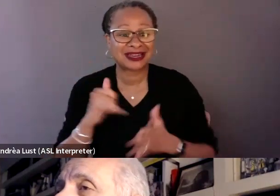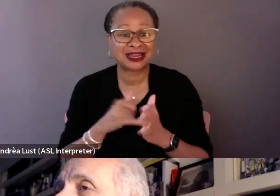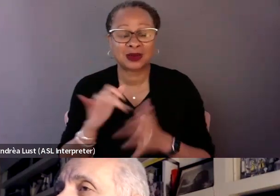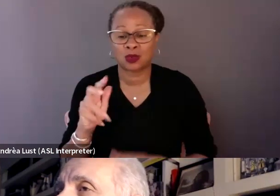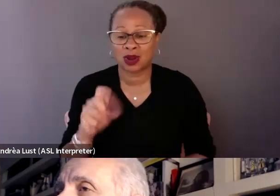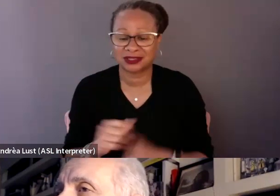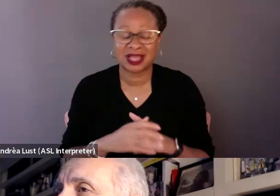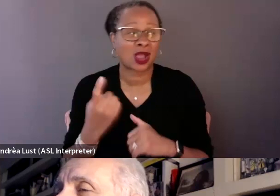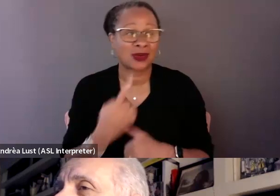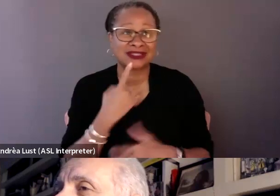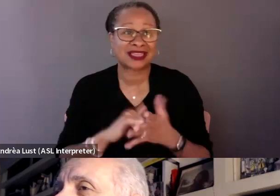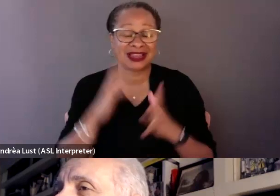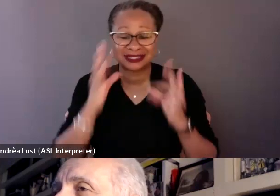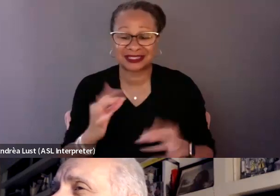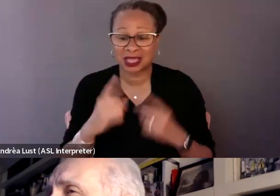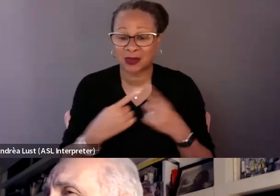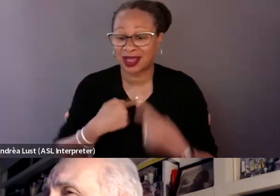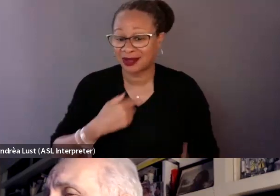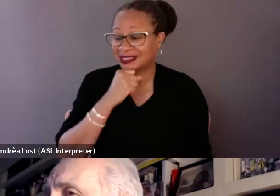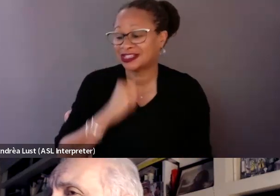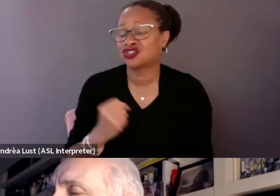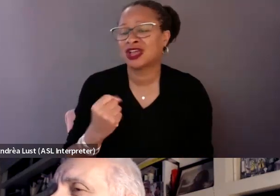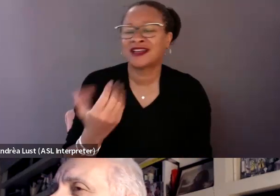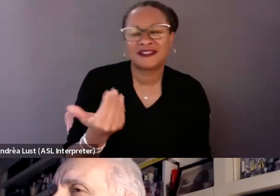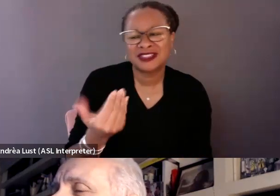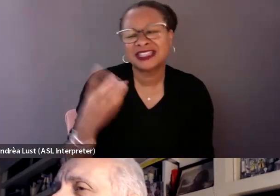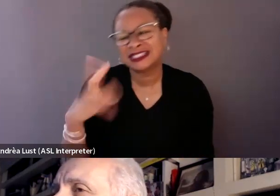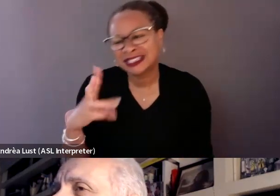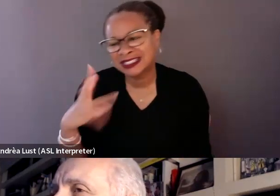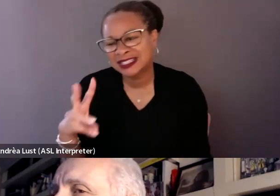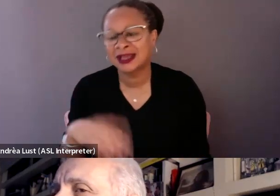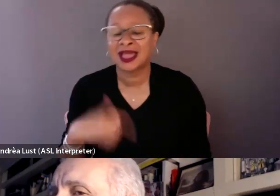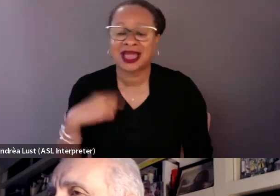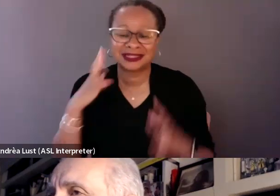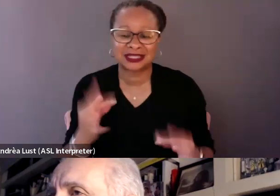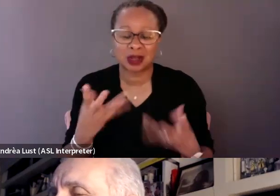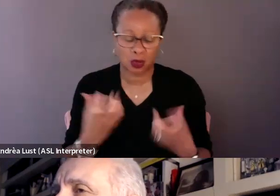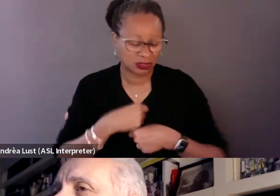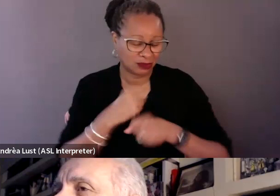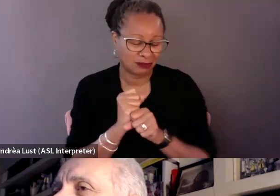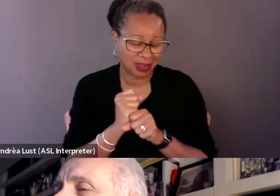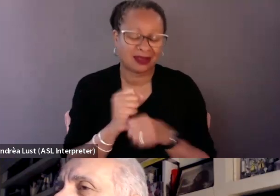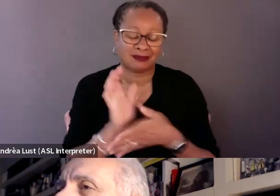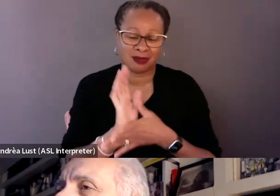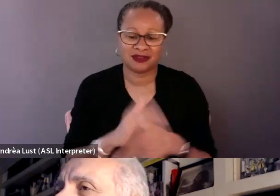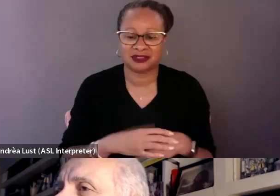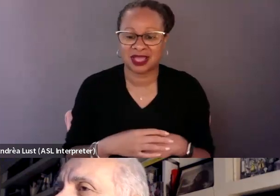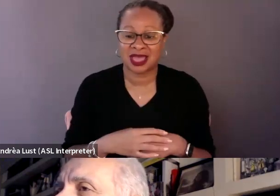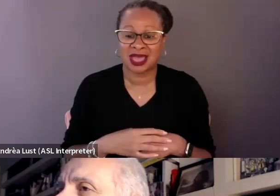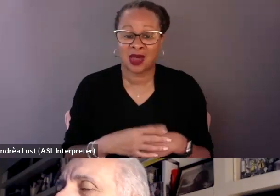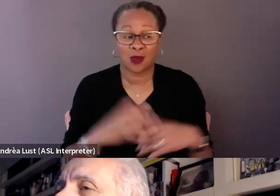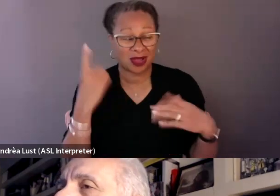I decide when I was 15, 16, I decide I want to make movies the day I